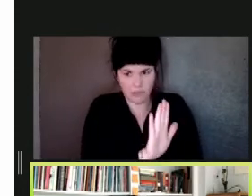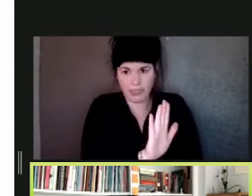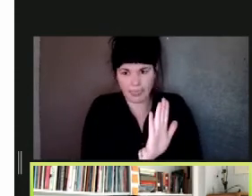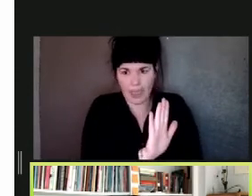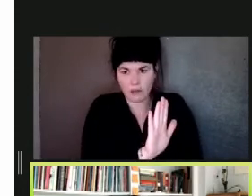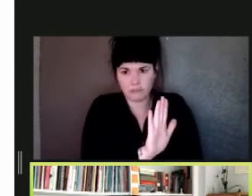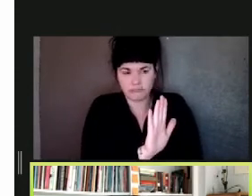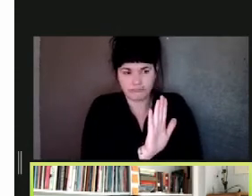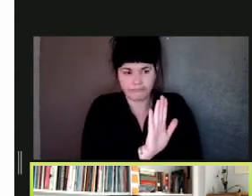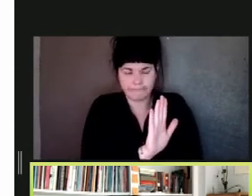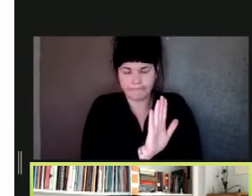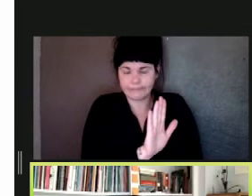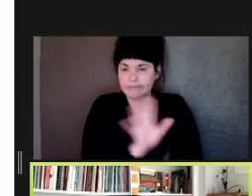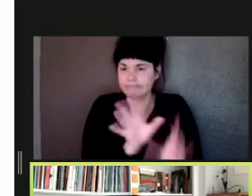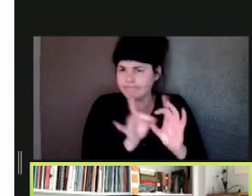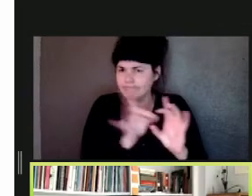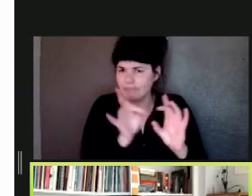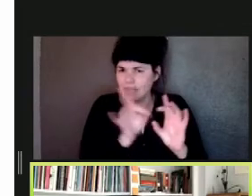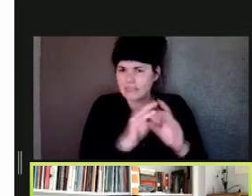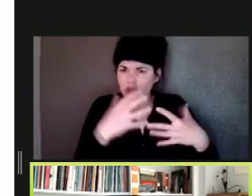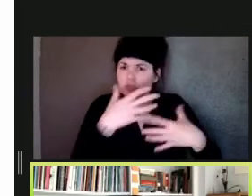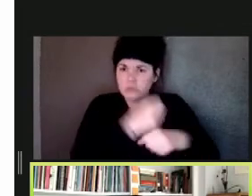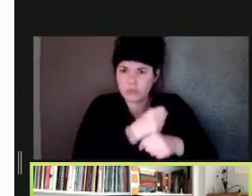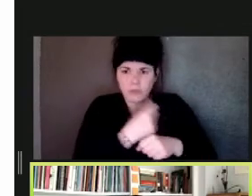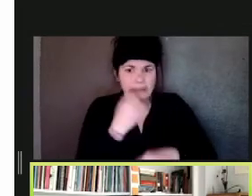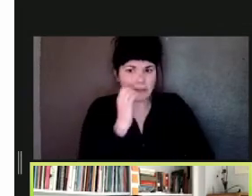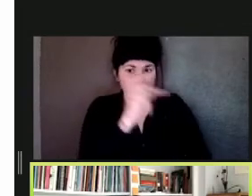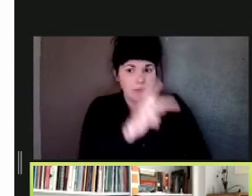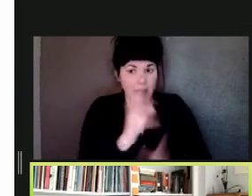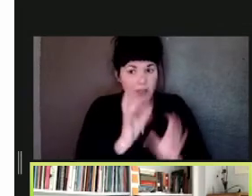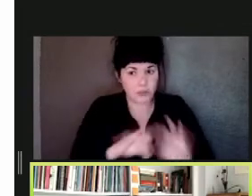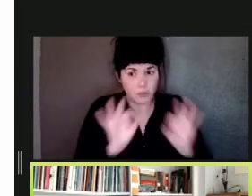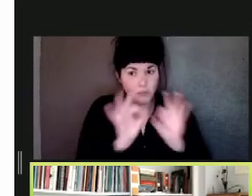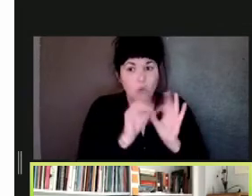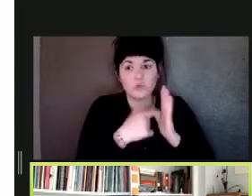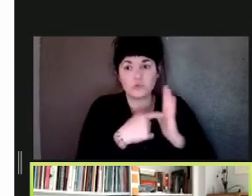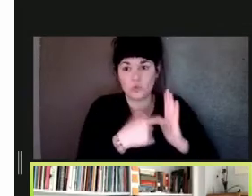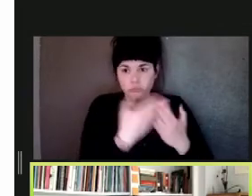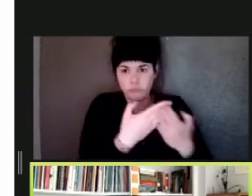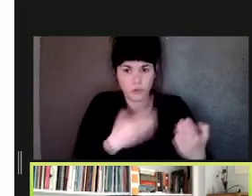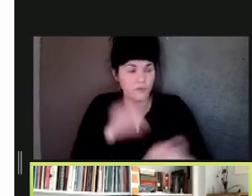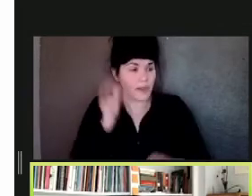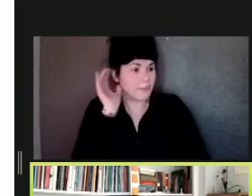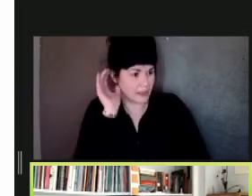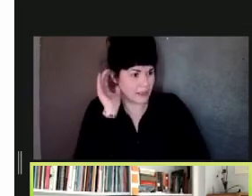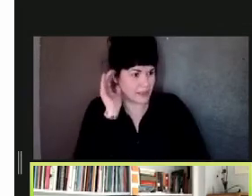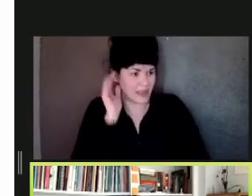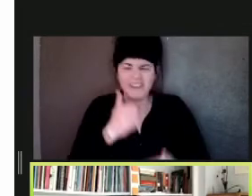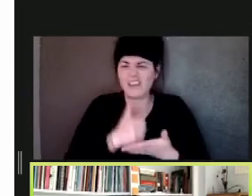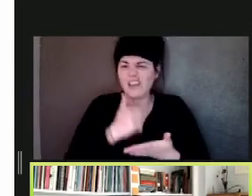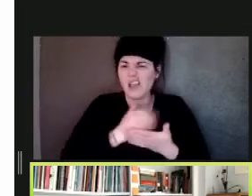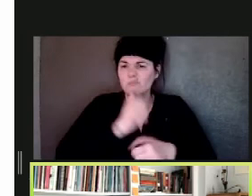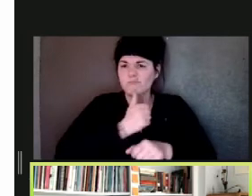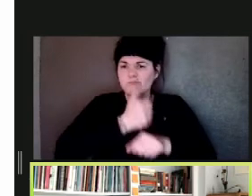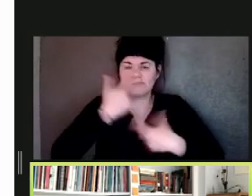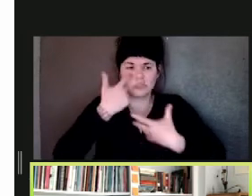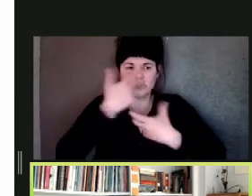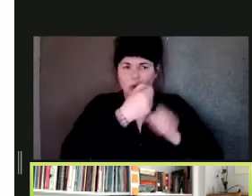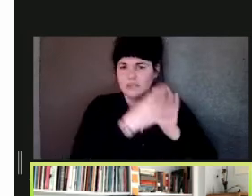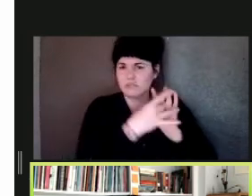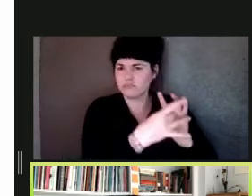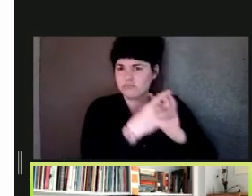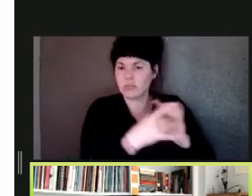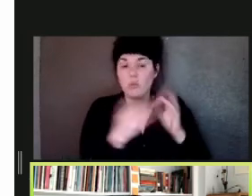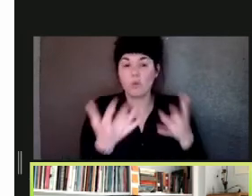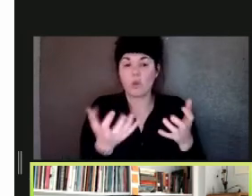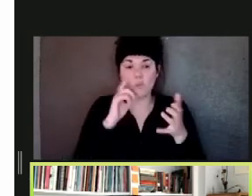them, which is so important in terms of establishing trust. We want to acknowledge that there are things we